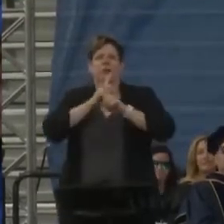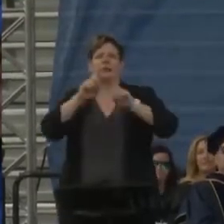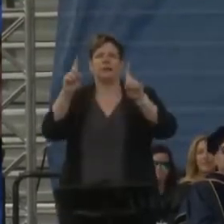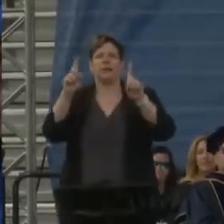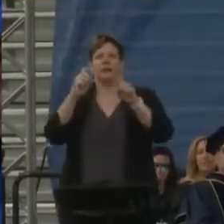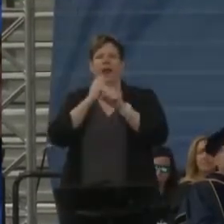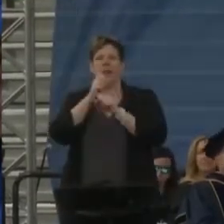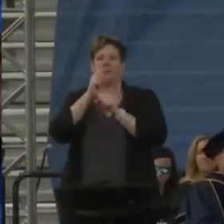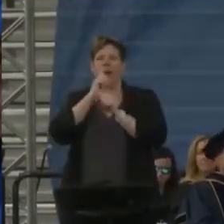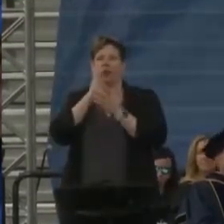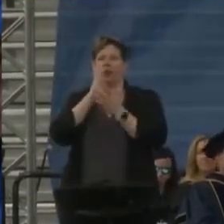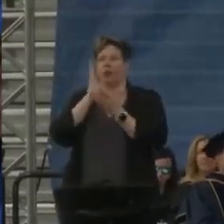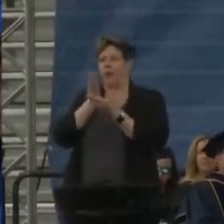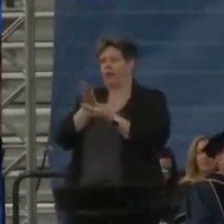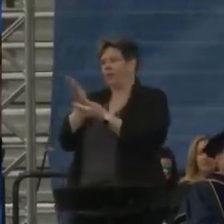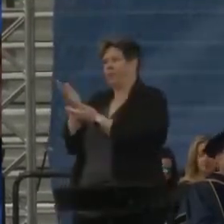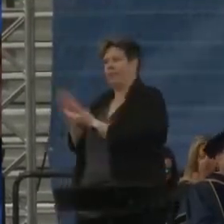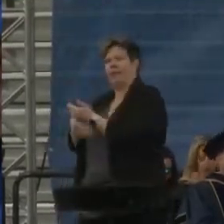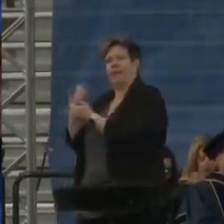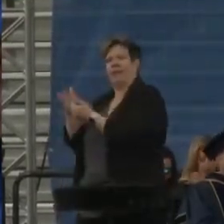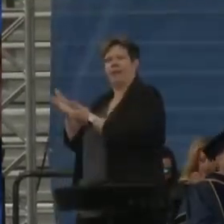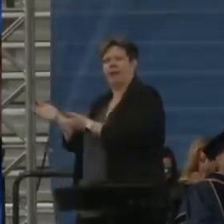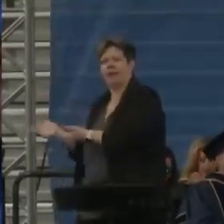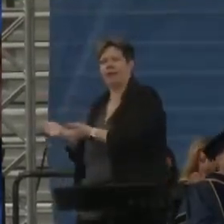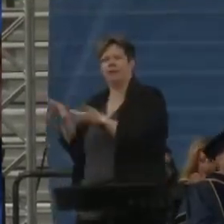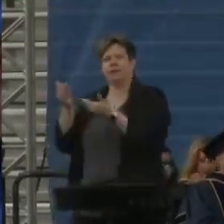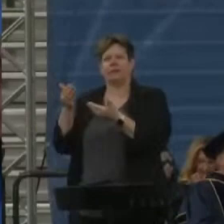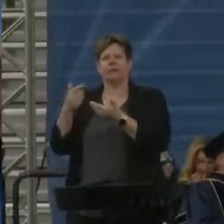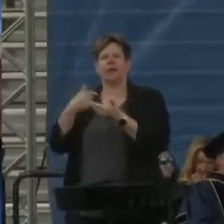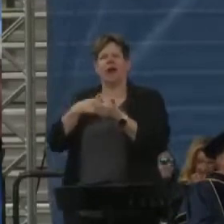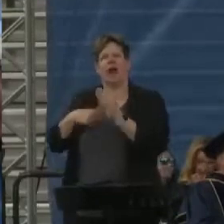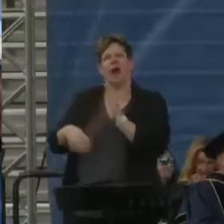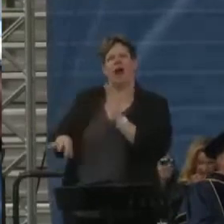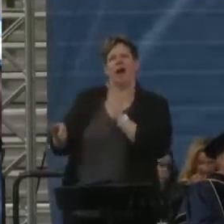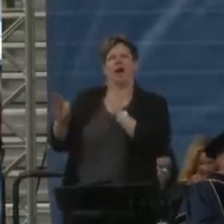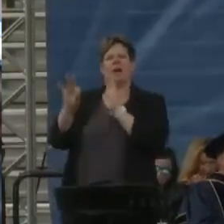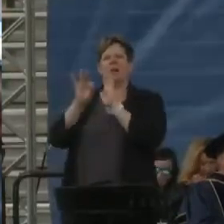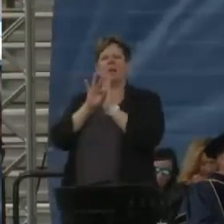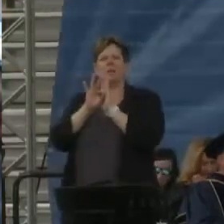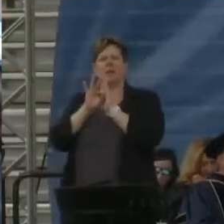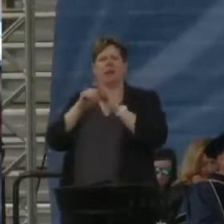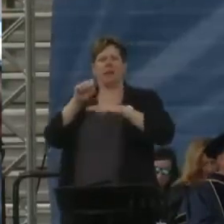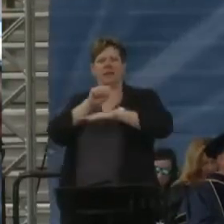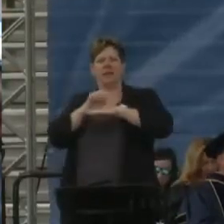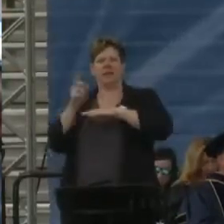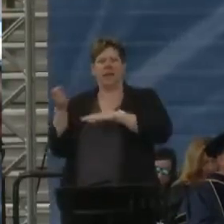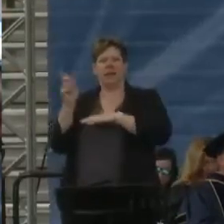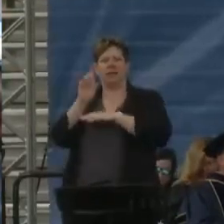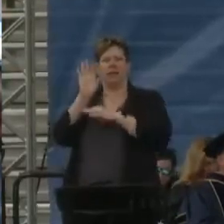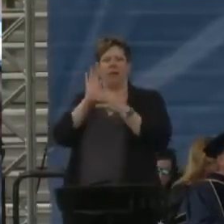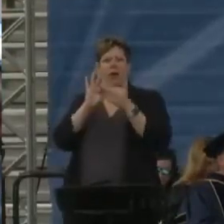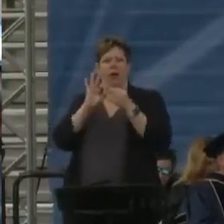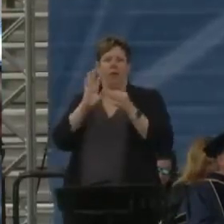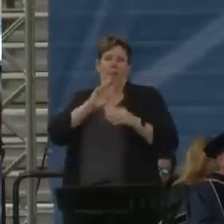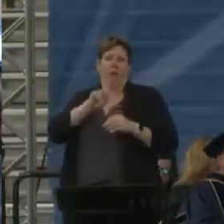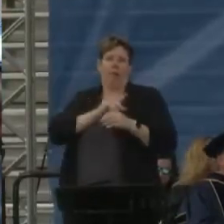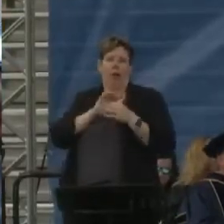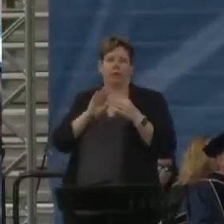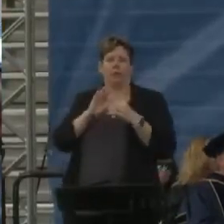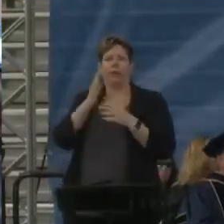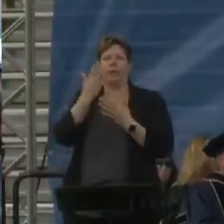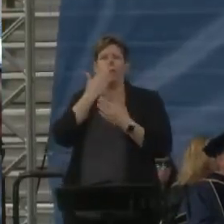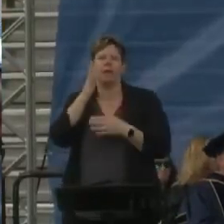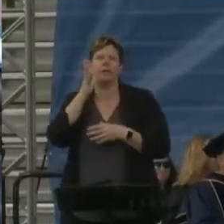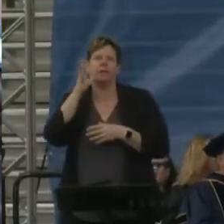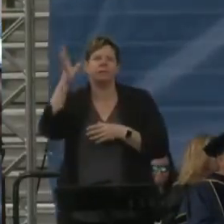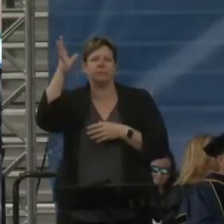us. I wasn't selected commencement speaker to use this stage for personal motives, but thank you to Mom and Dad for your undying